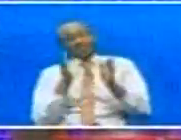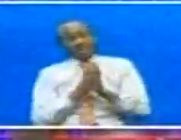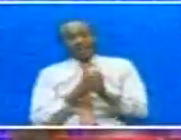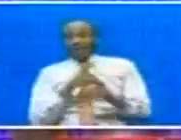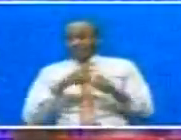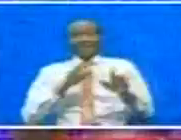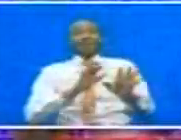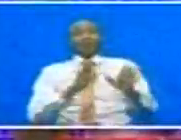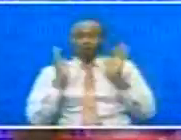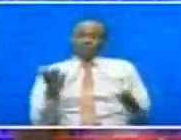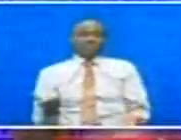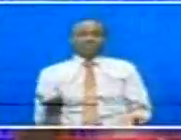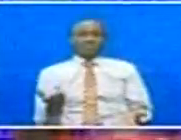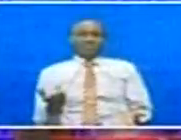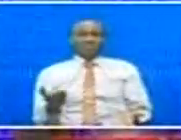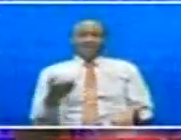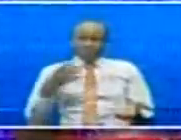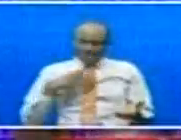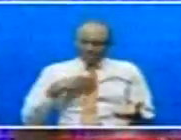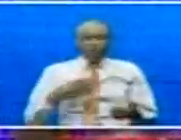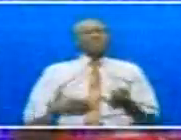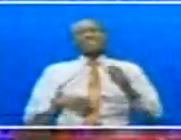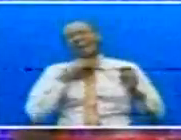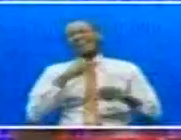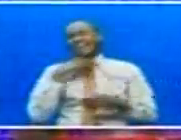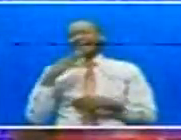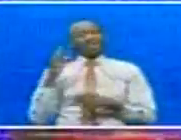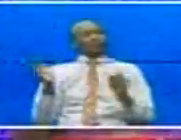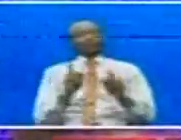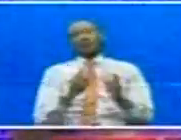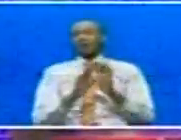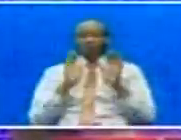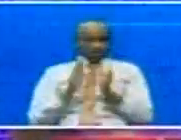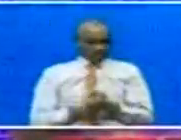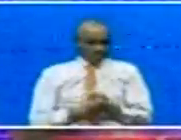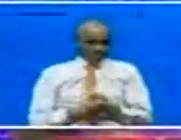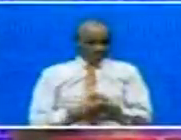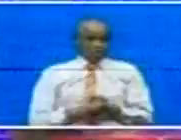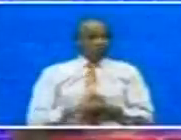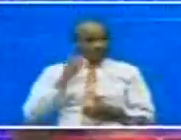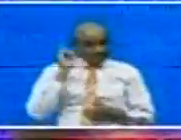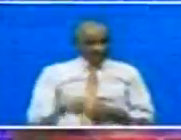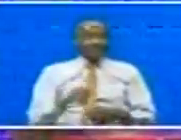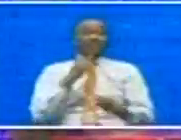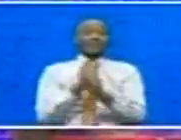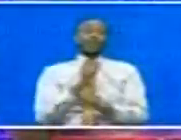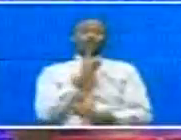people as sitting ducks. You know, part of that, I think, has to be about making sure